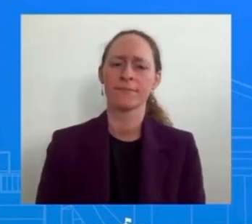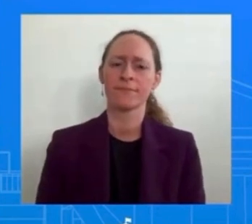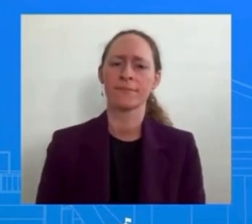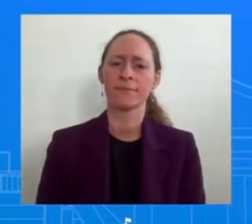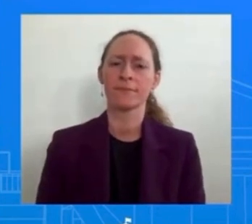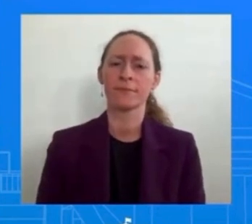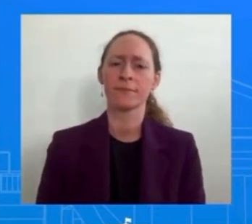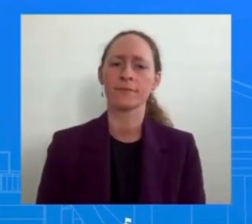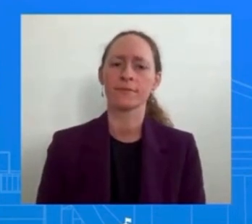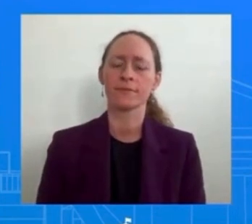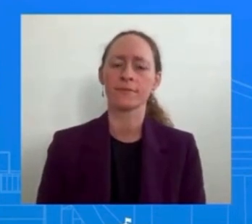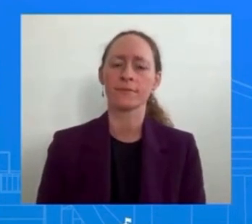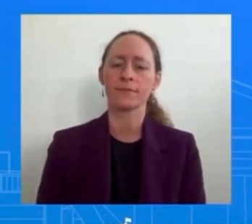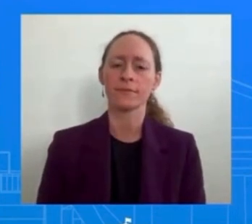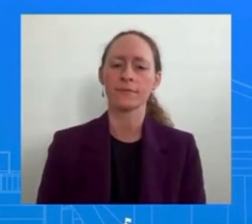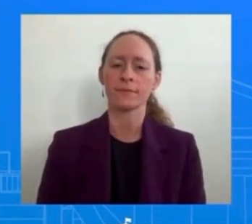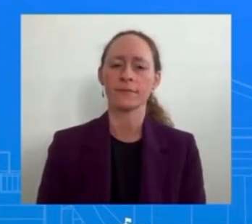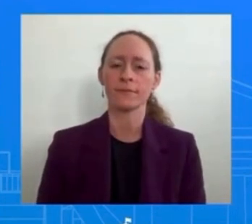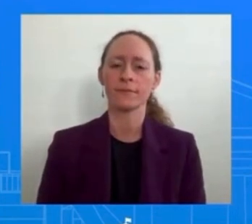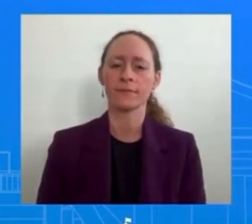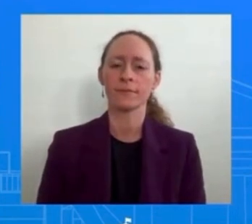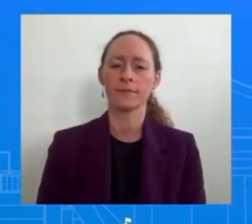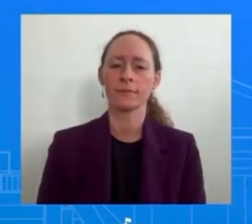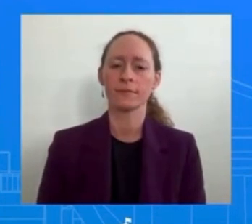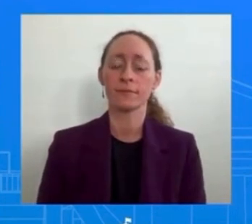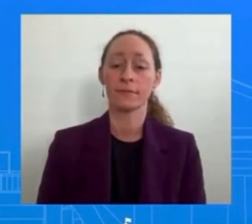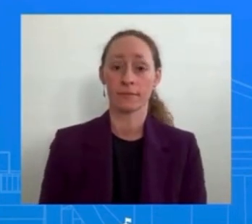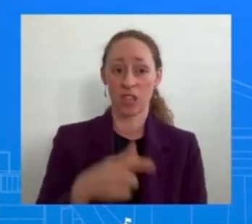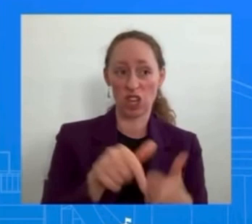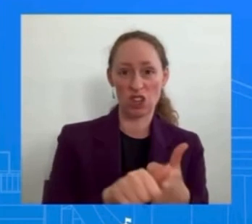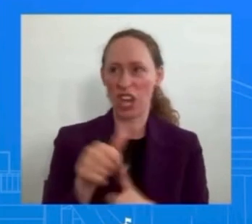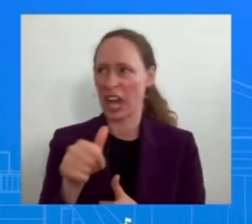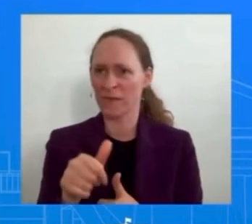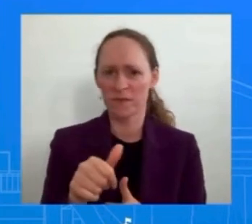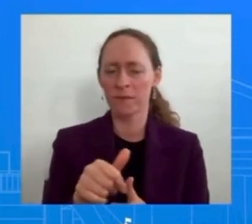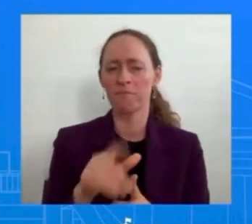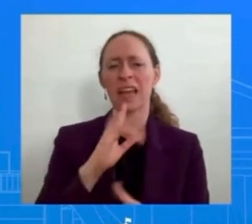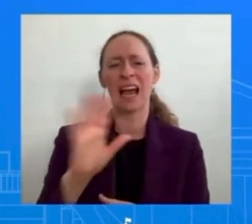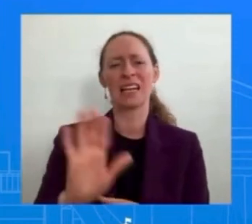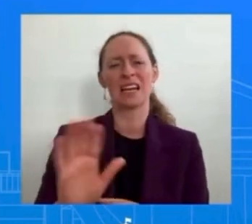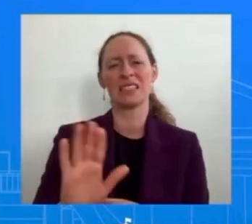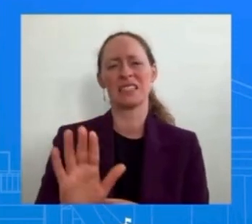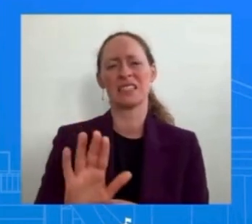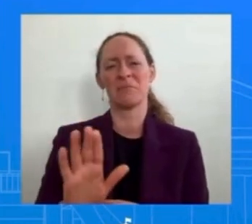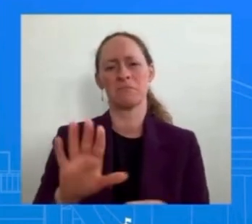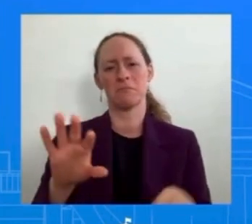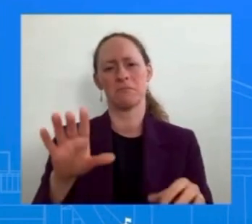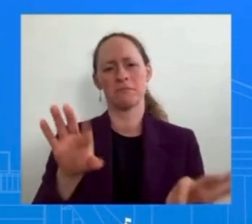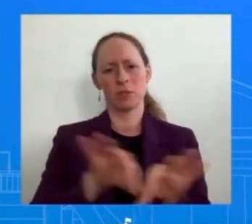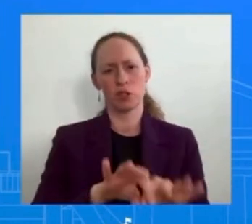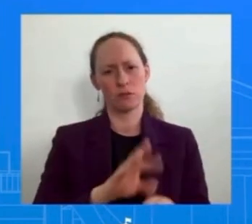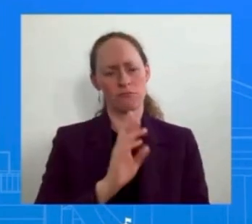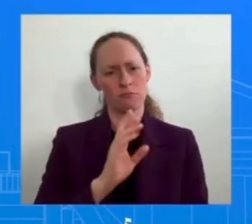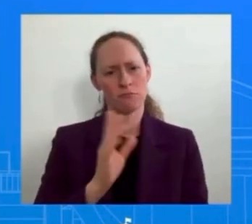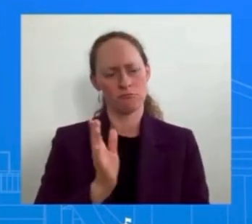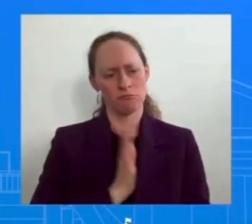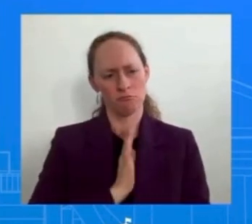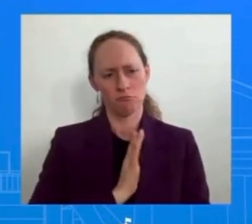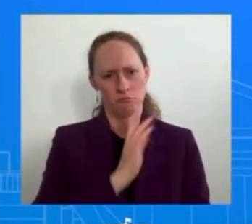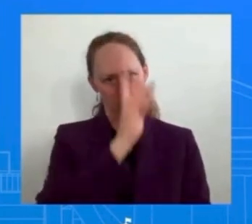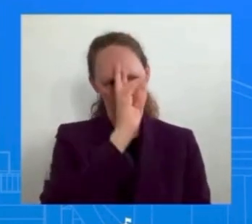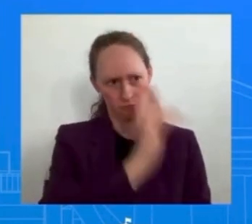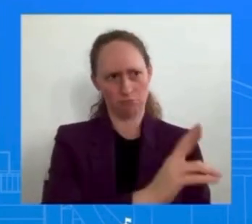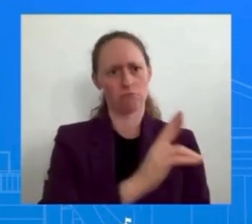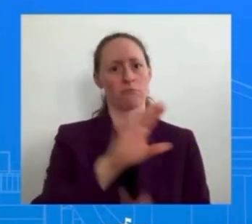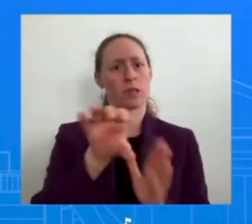underscore the urgency of respecting constitutional order in Niger. And so we continue to call for the respect of democratic principles, human rights, and